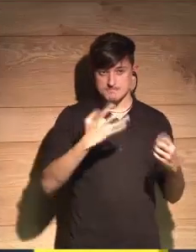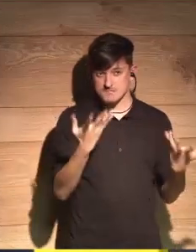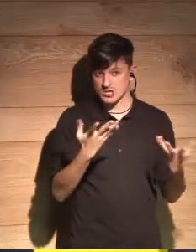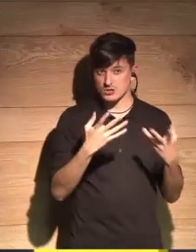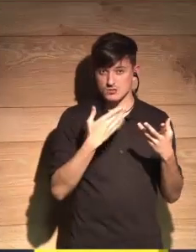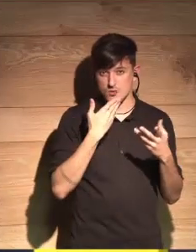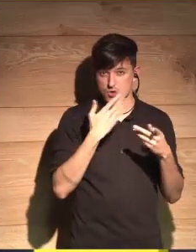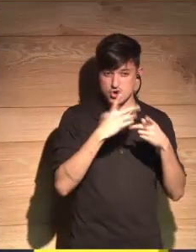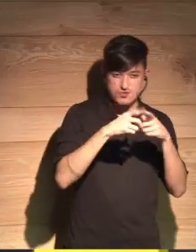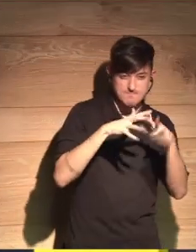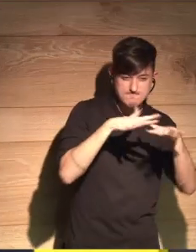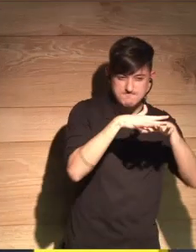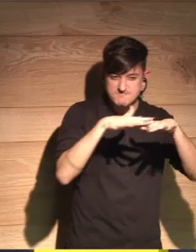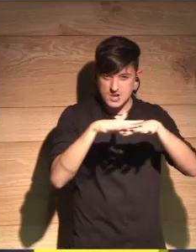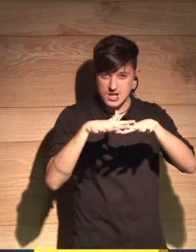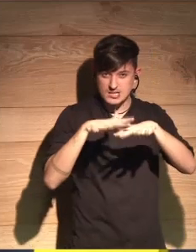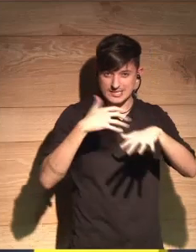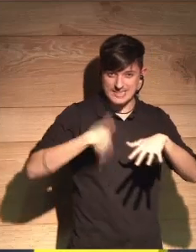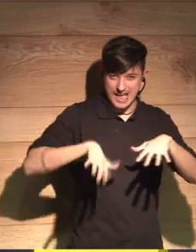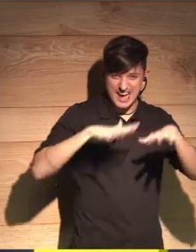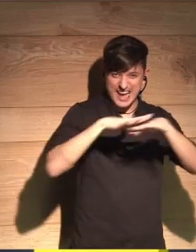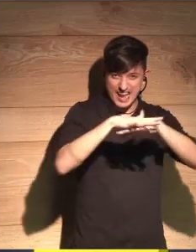megalopolis are